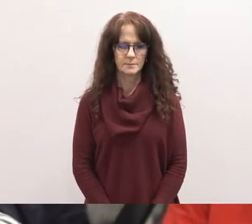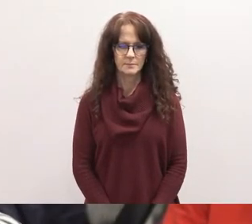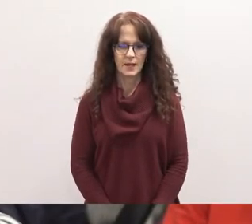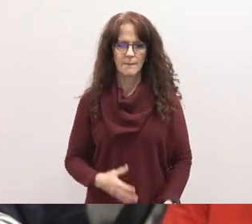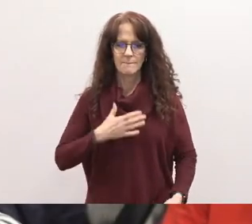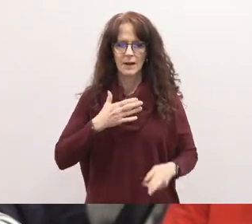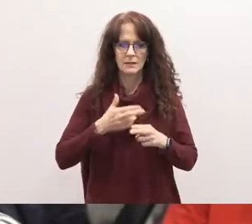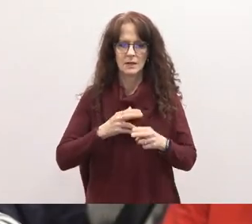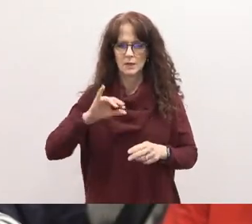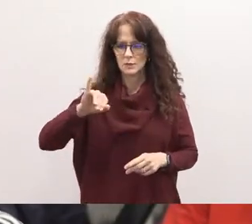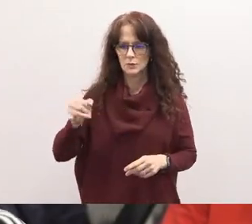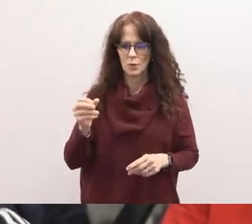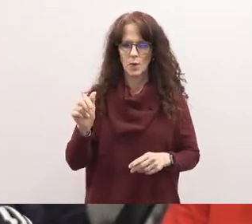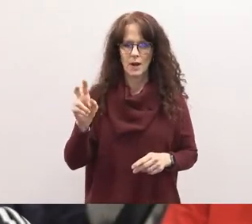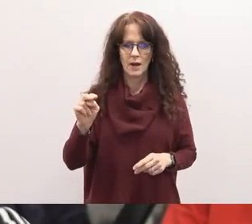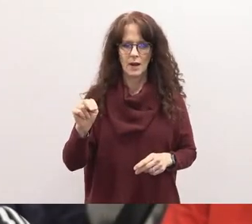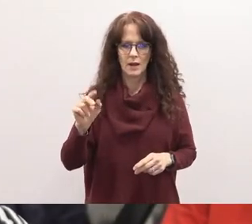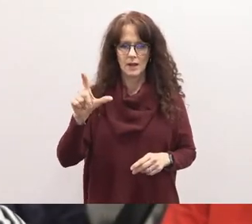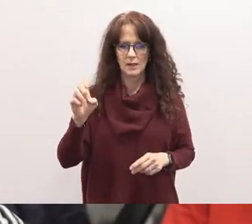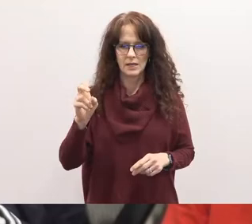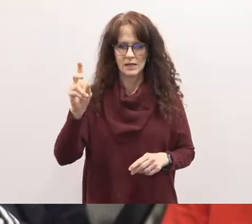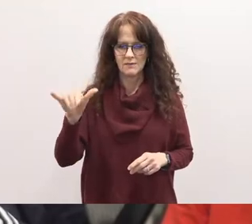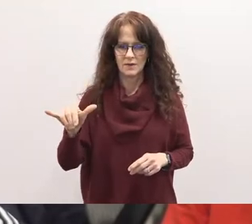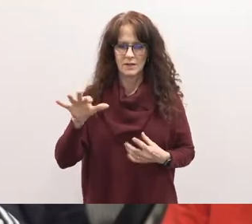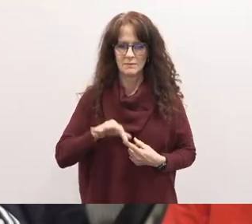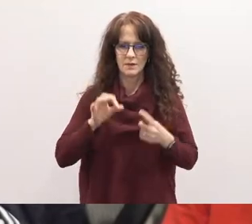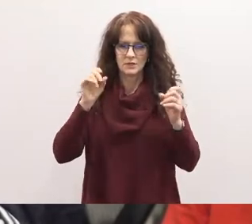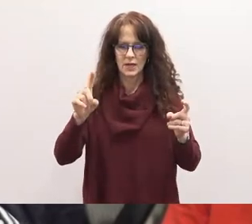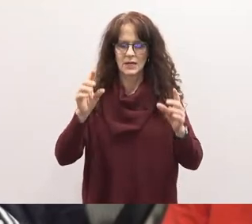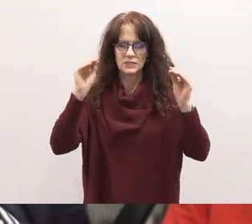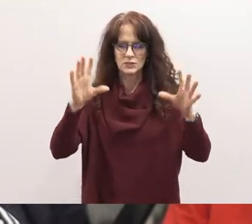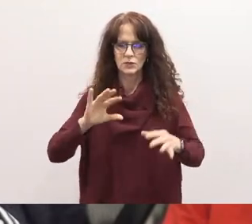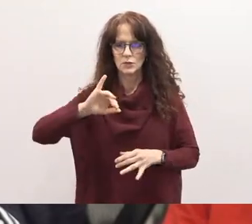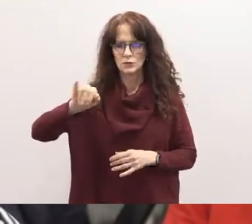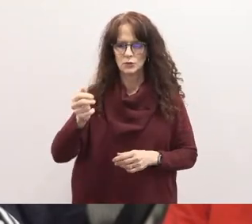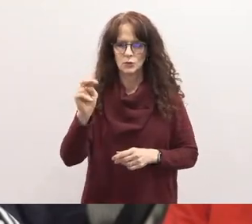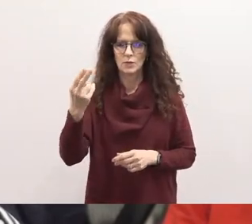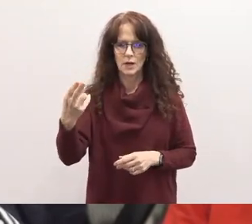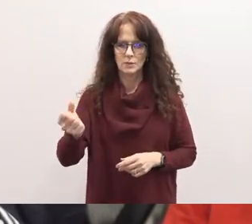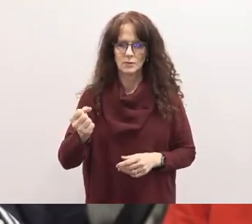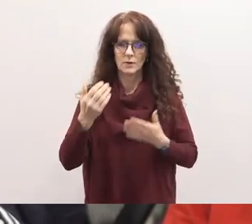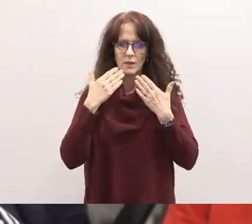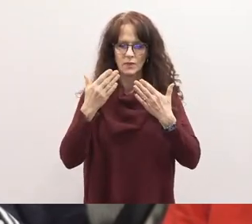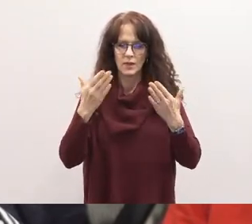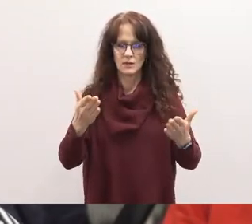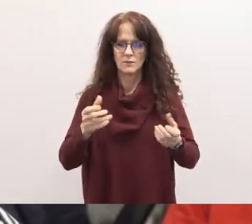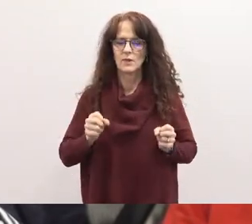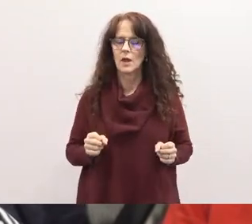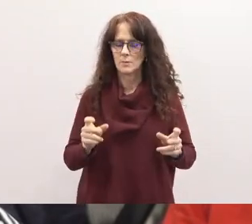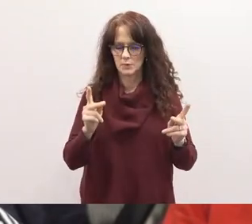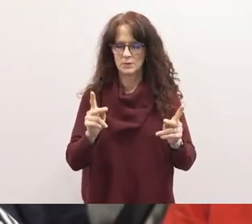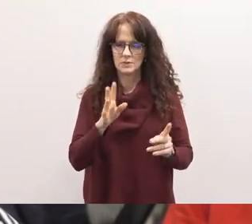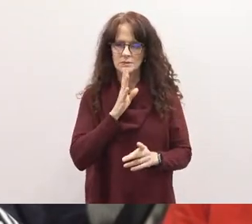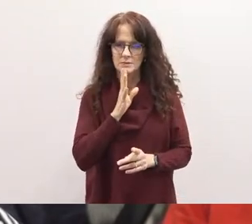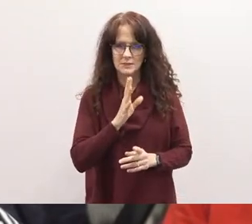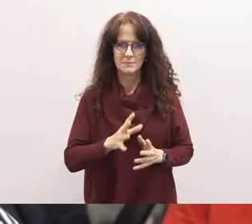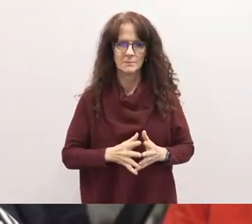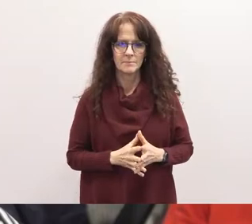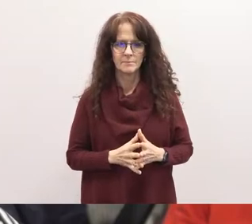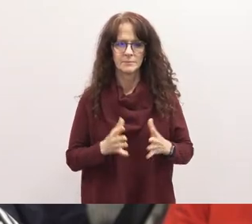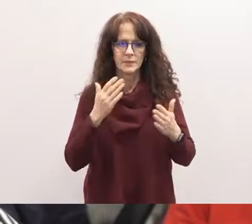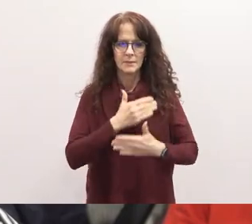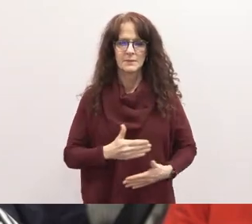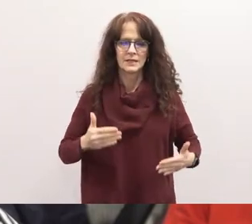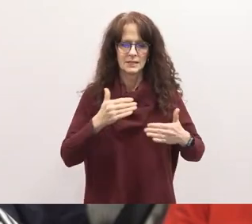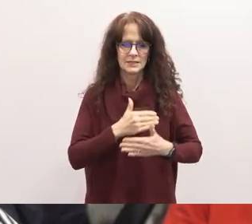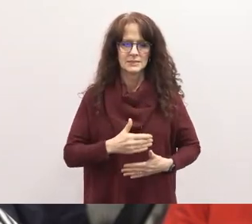My name is Joanne Levy. I am a special education teacher at Jordan High School. Thank you for this opportunity to speak.